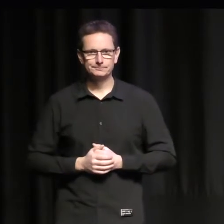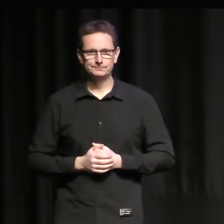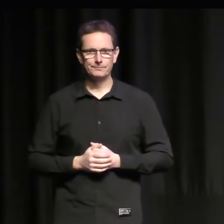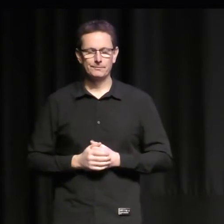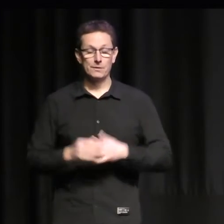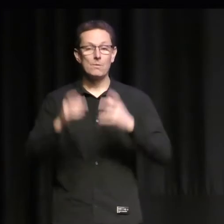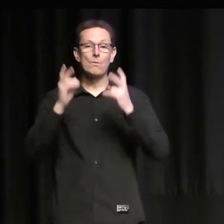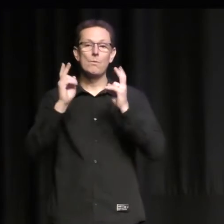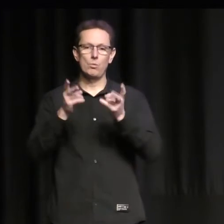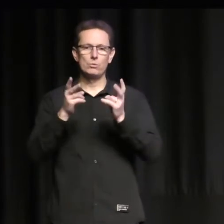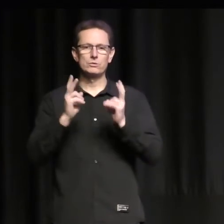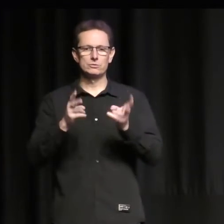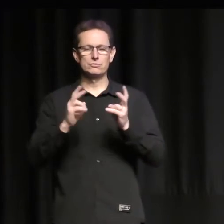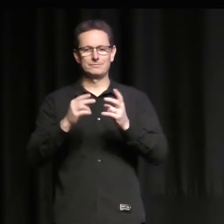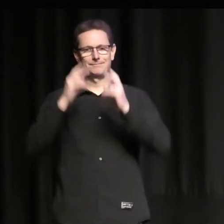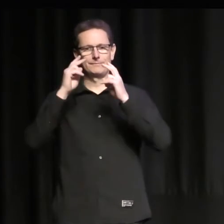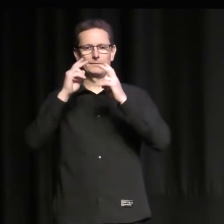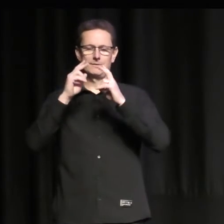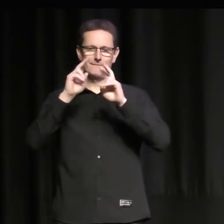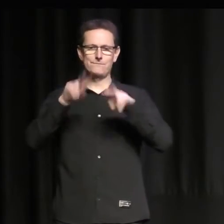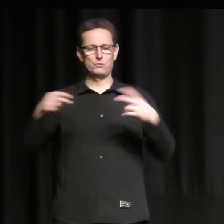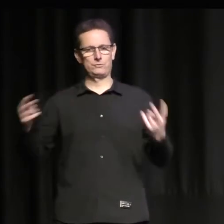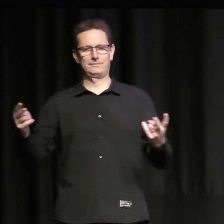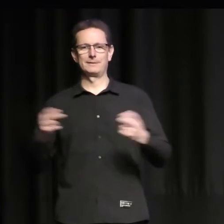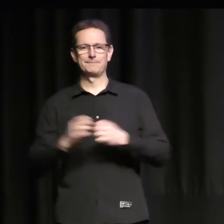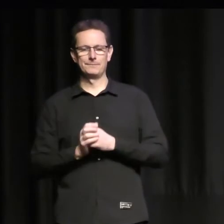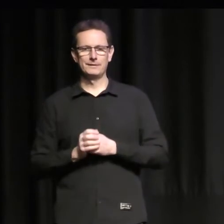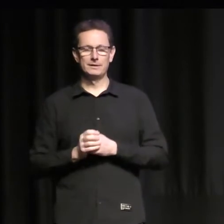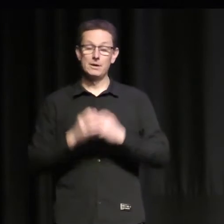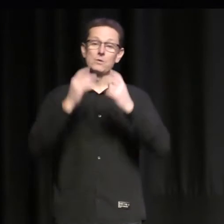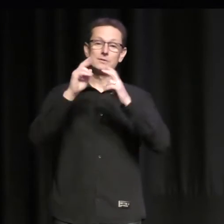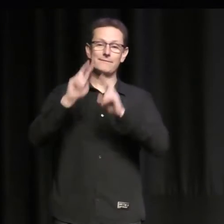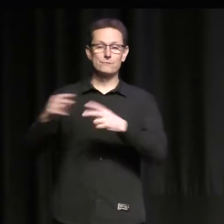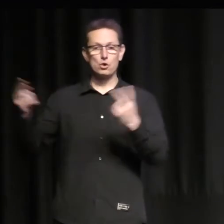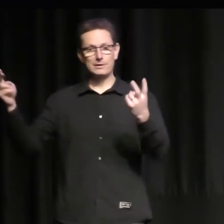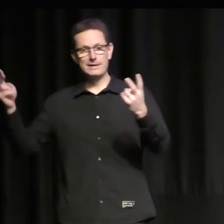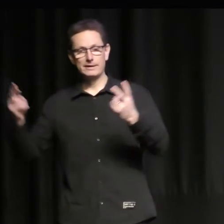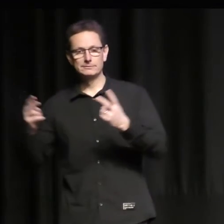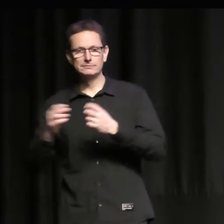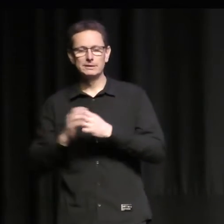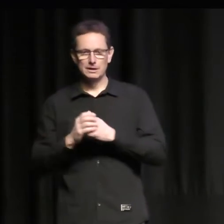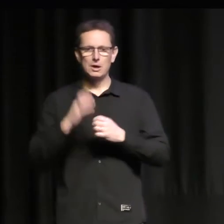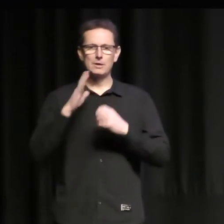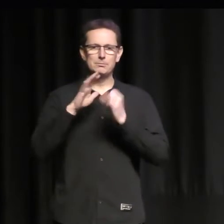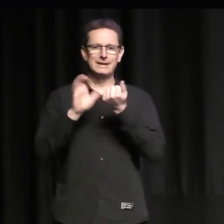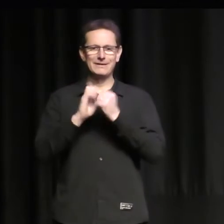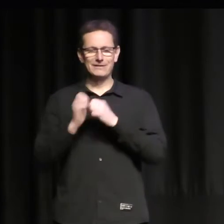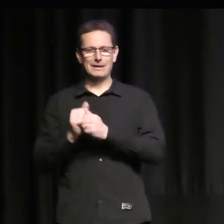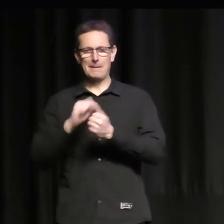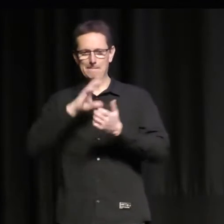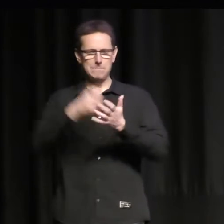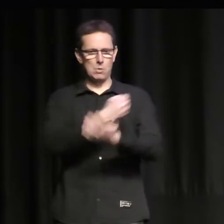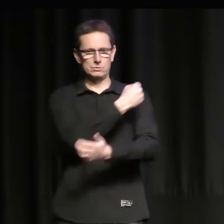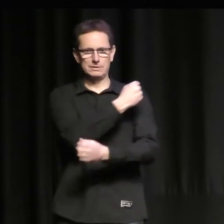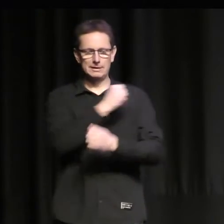And also the commons. The commons are being plundered, commercialized,